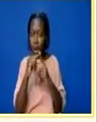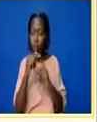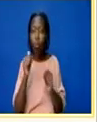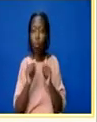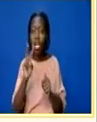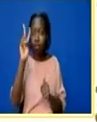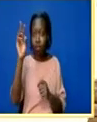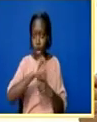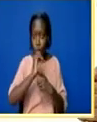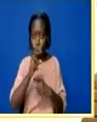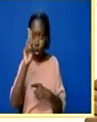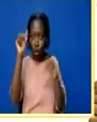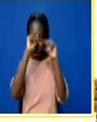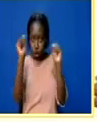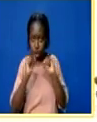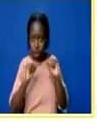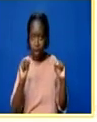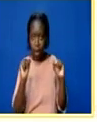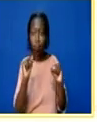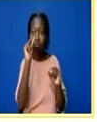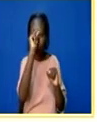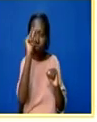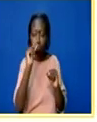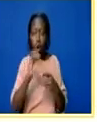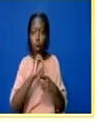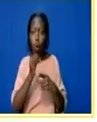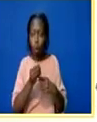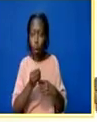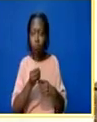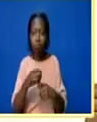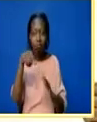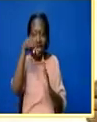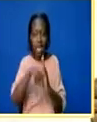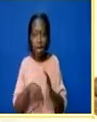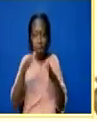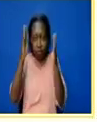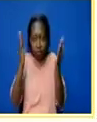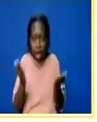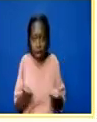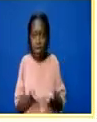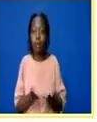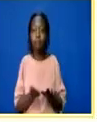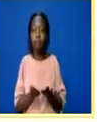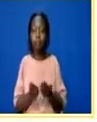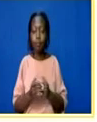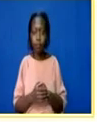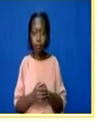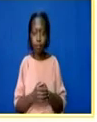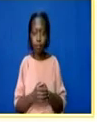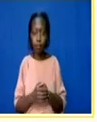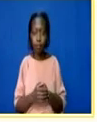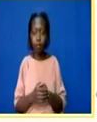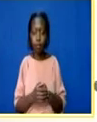V-shaped or U-shaped channels. Okay. The next one, they are caused by uncontrolled real